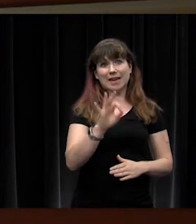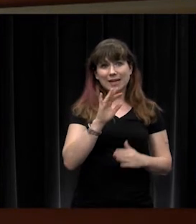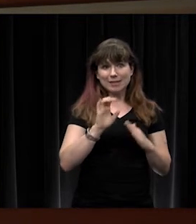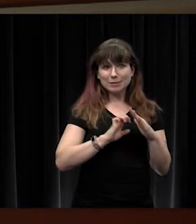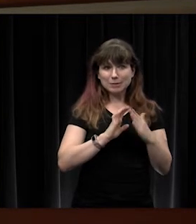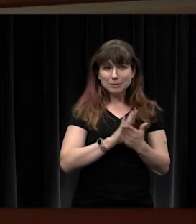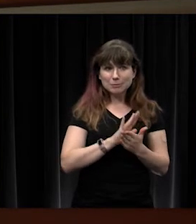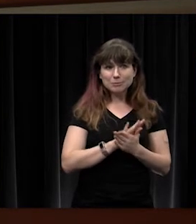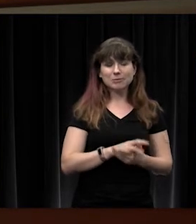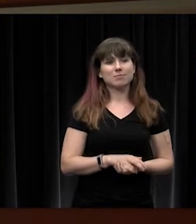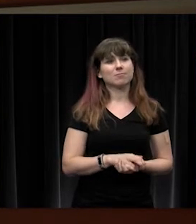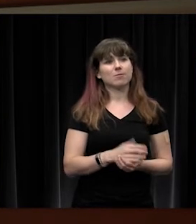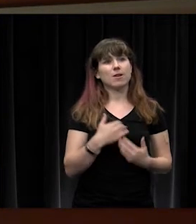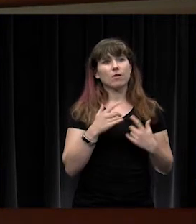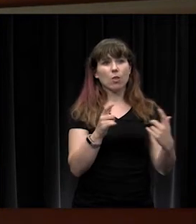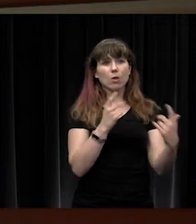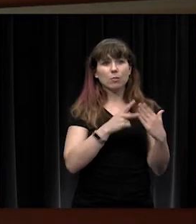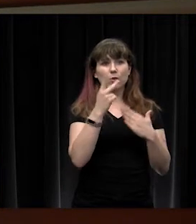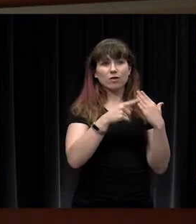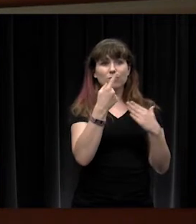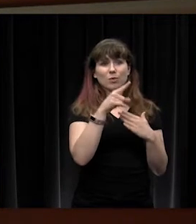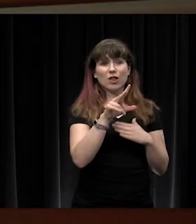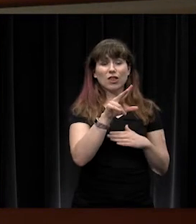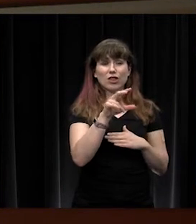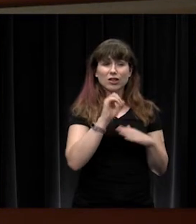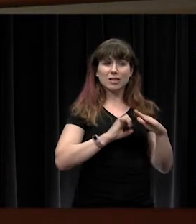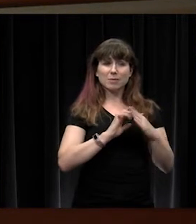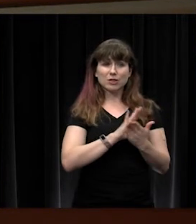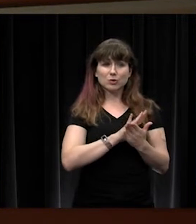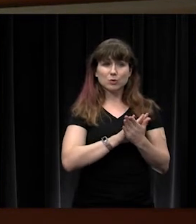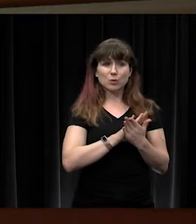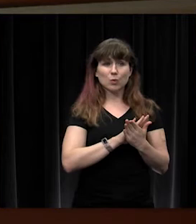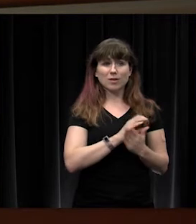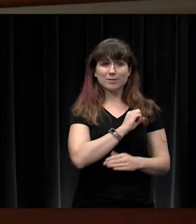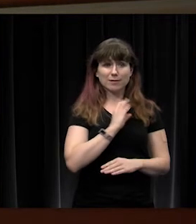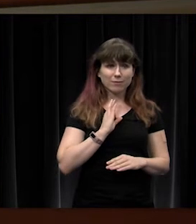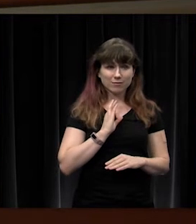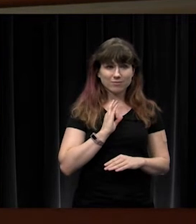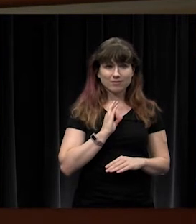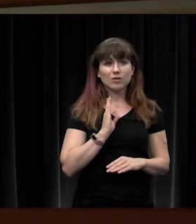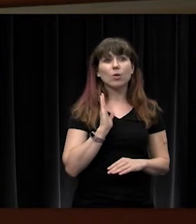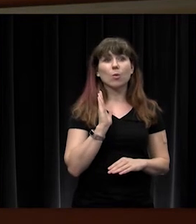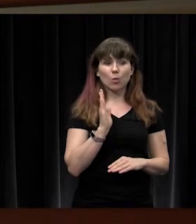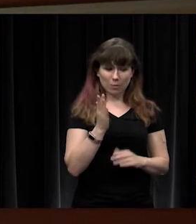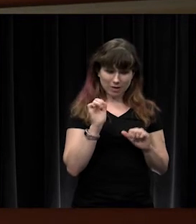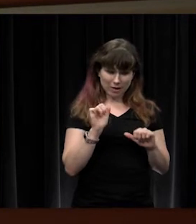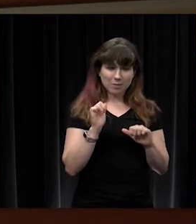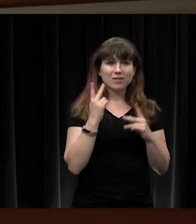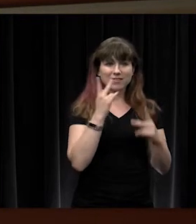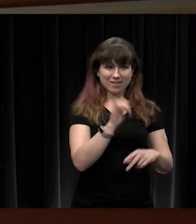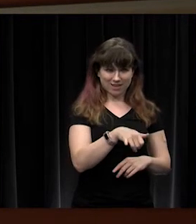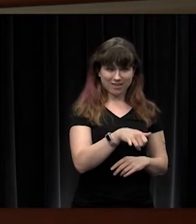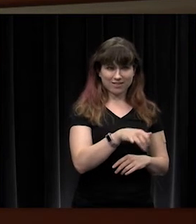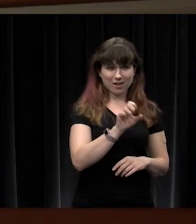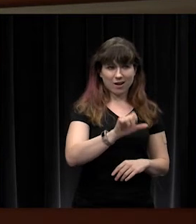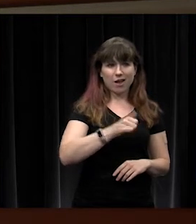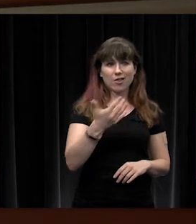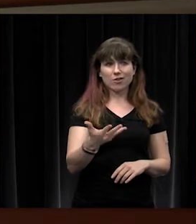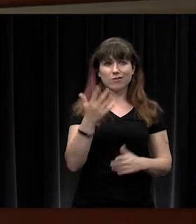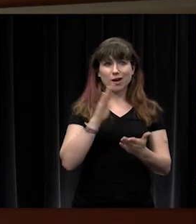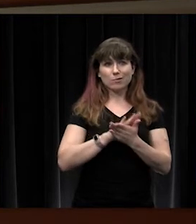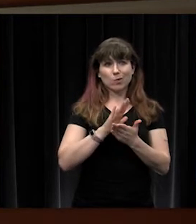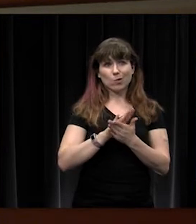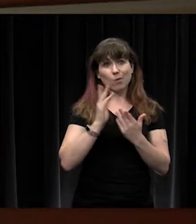a large program for 30 of our elementary school faculties that I'll be able to get there, and then I'll pick up the other 5 schools